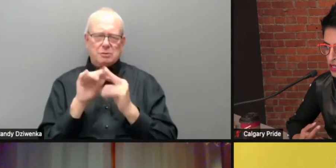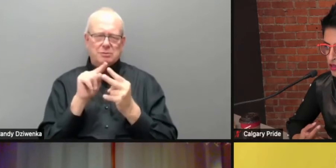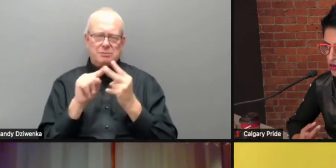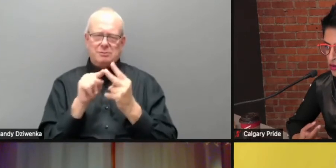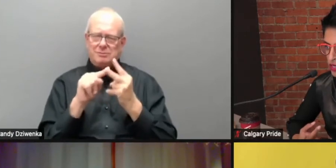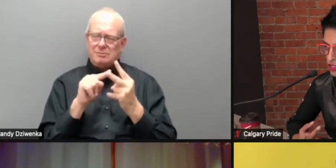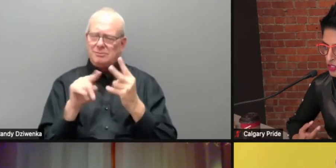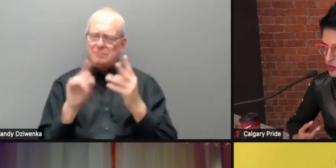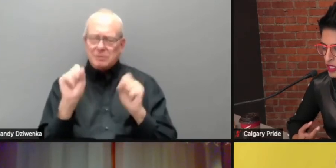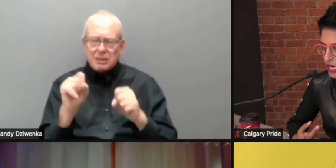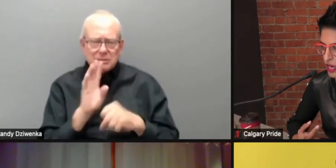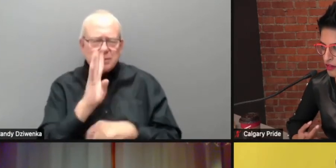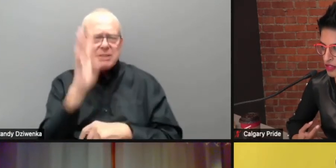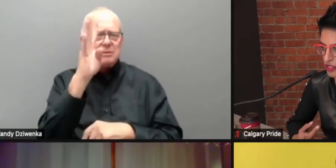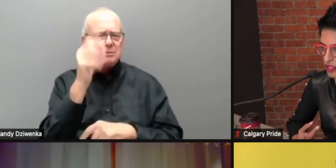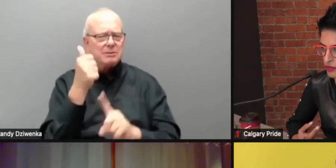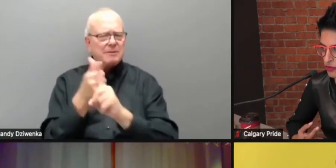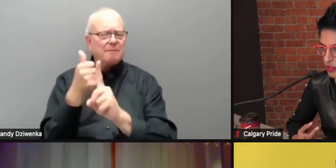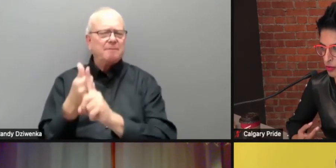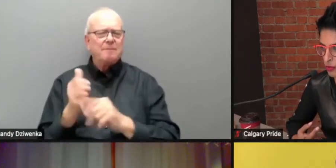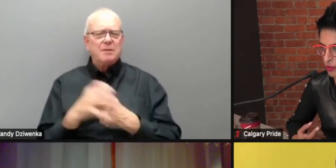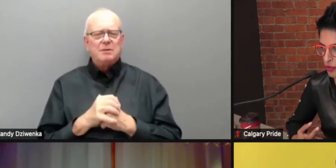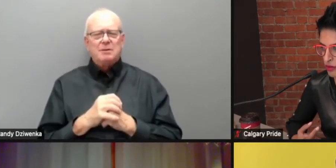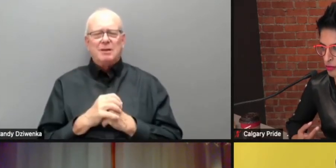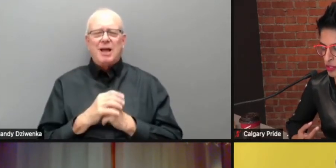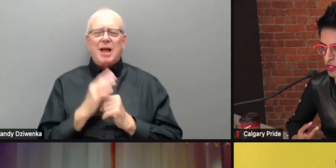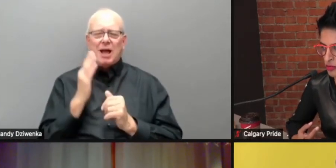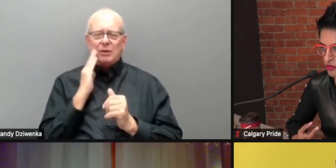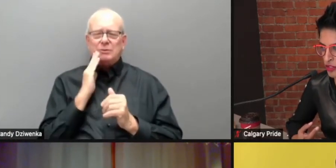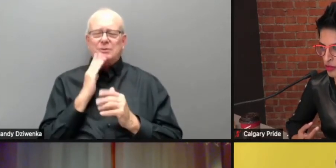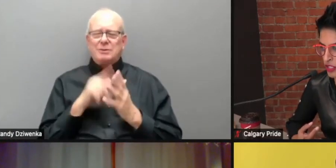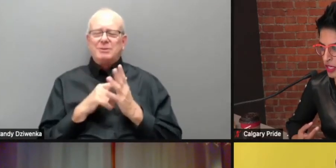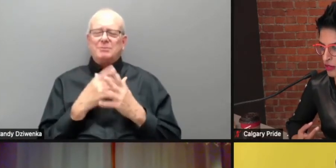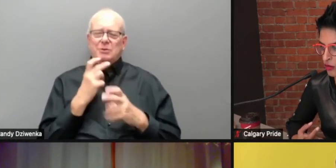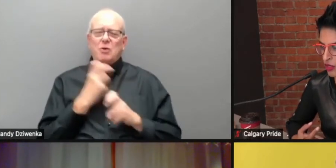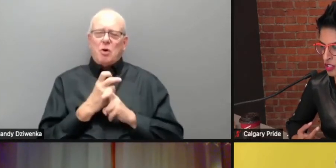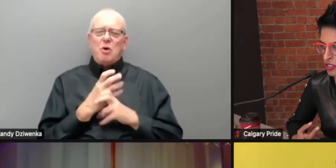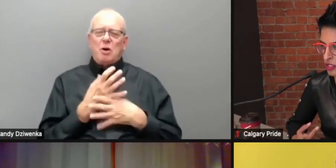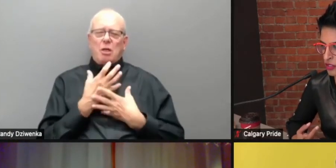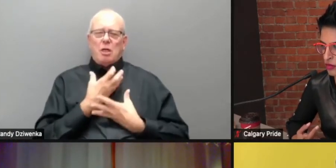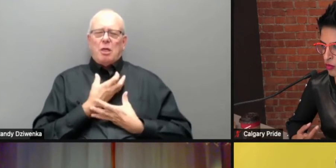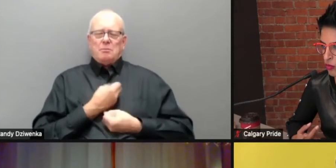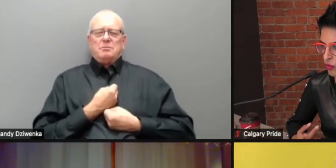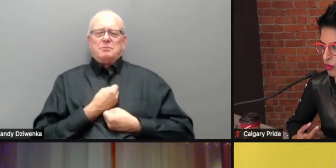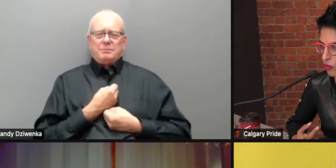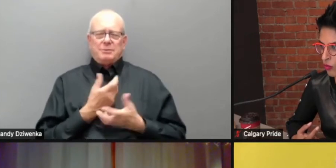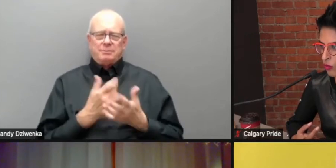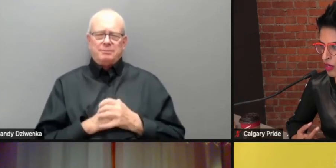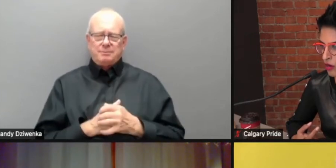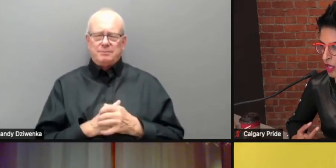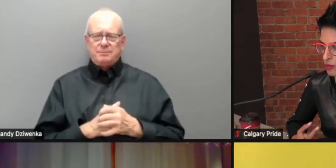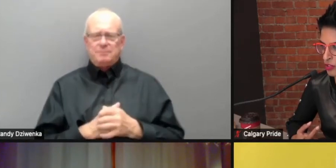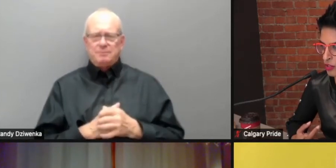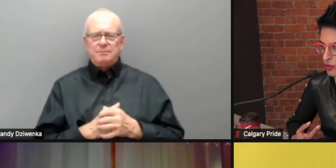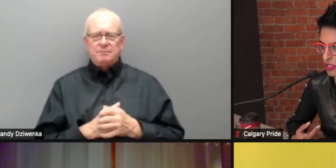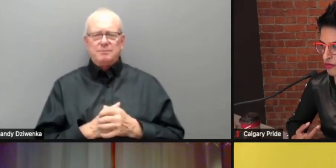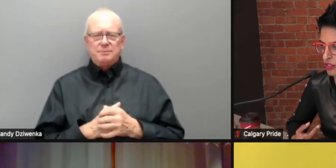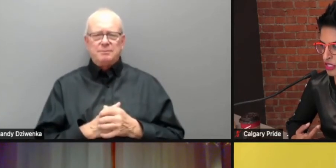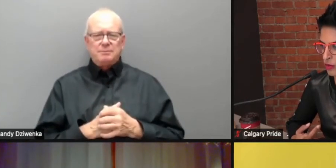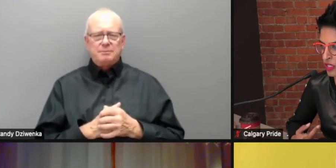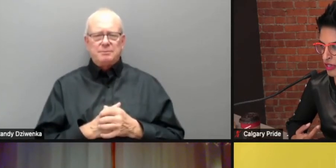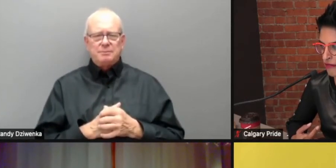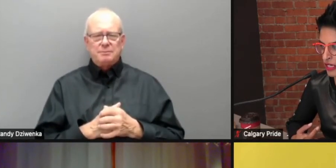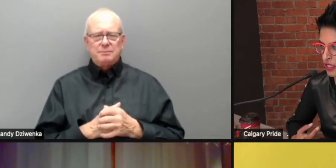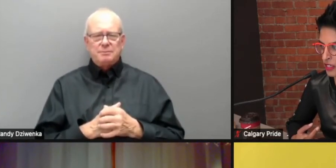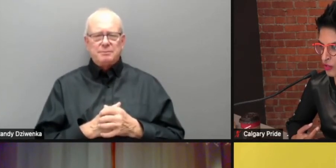There's another question that we have here that's for the Prince Manvendra, and the question is, what options are there